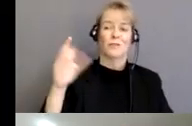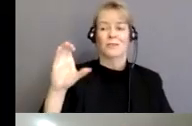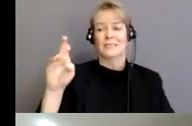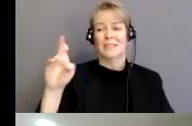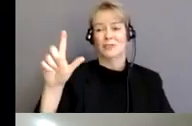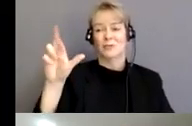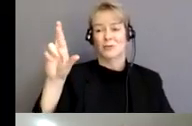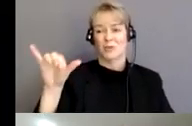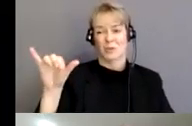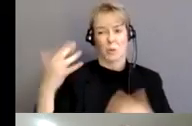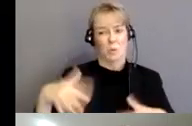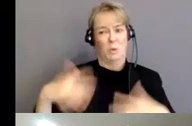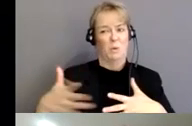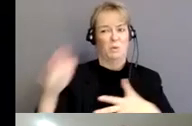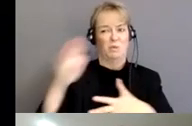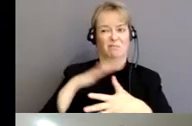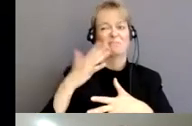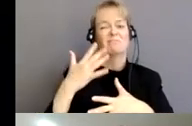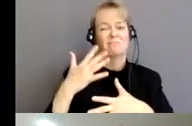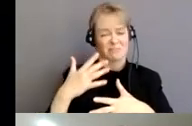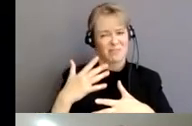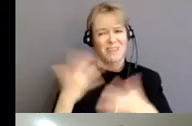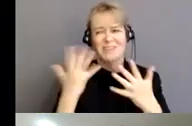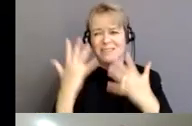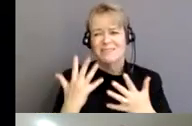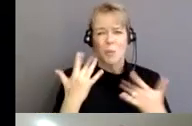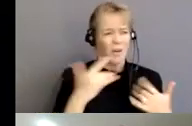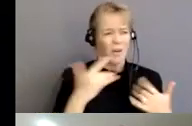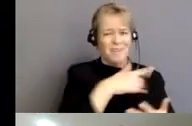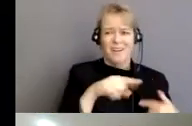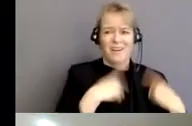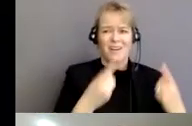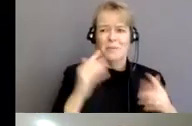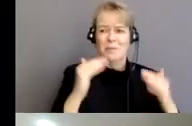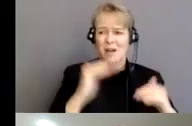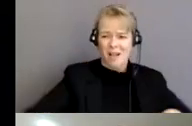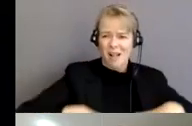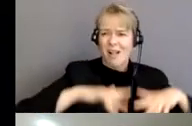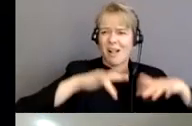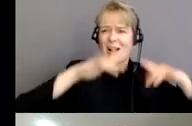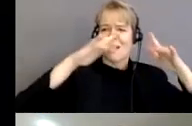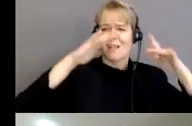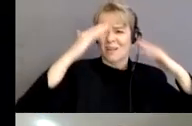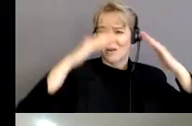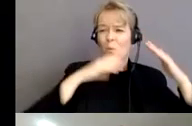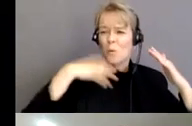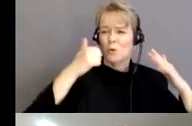we see so many older adults who've worked hard all their lives who are being taken advantage of financially.